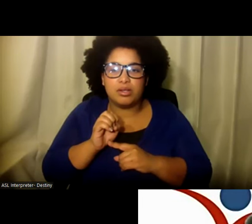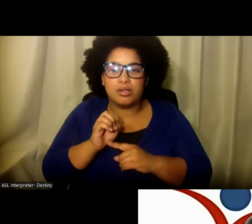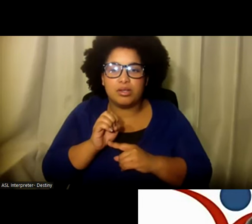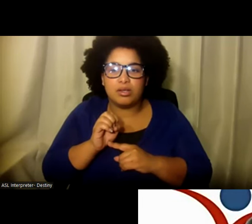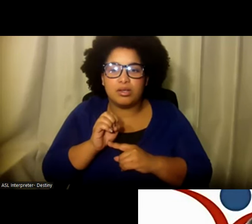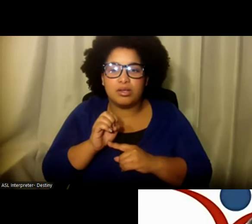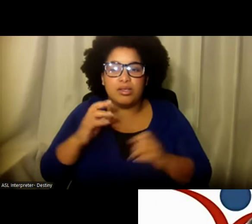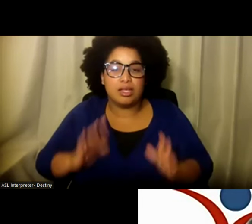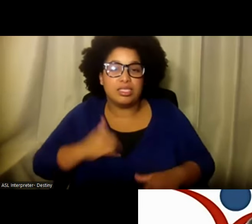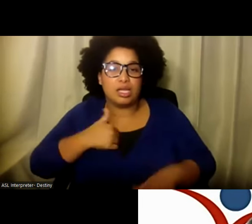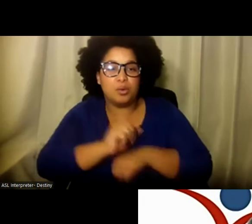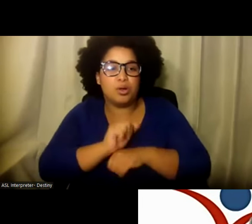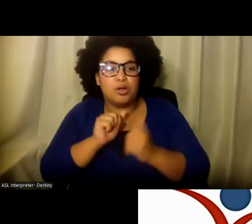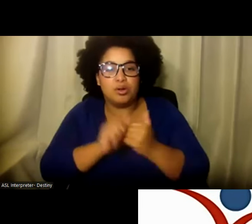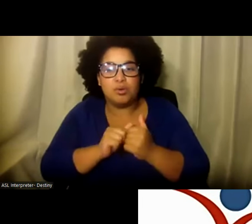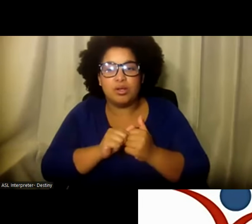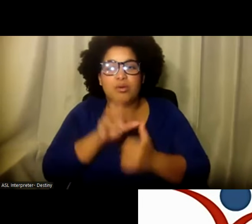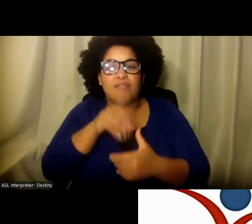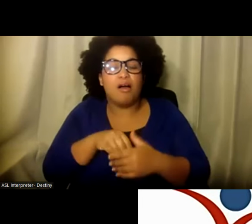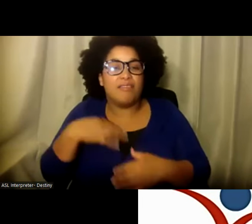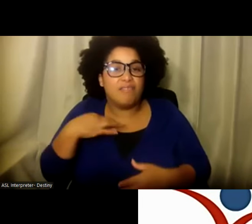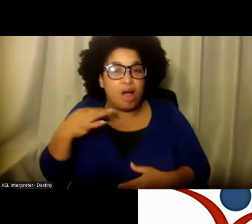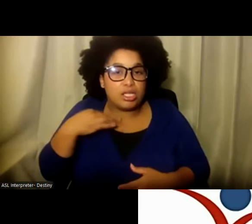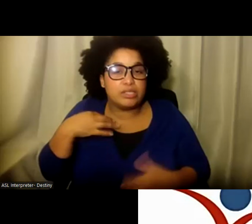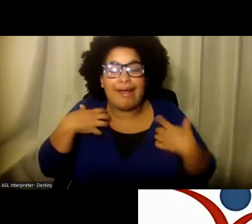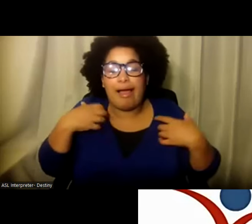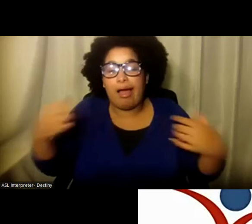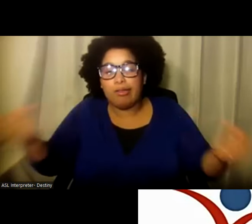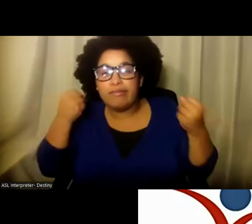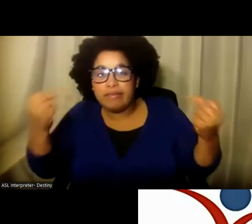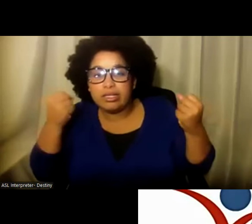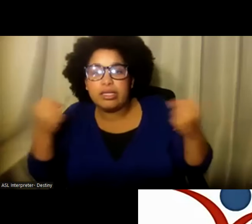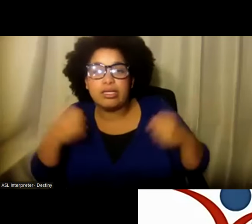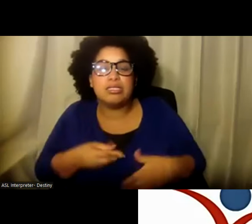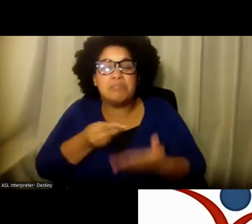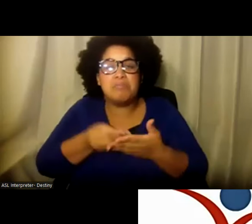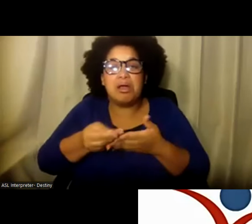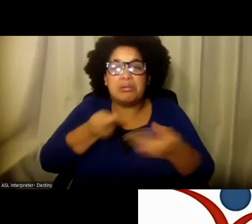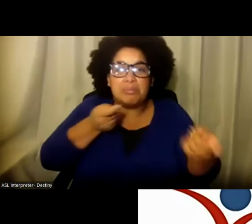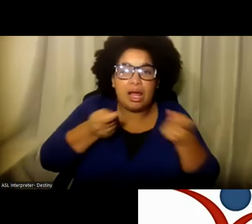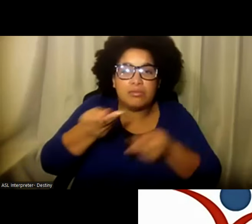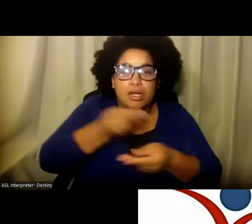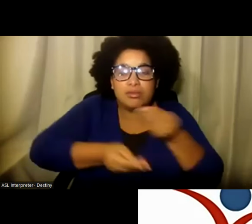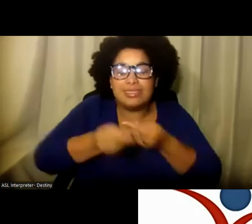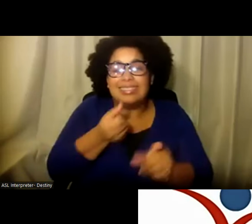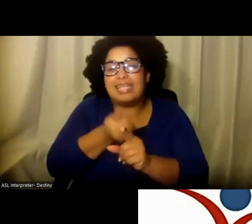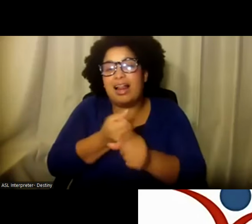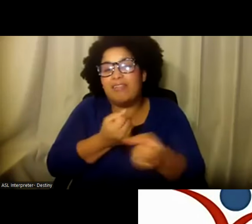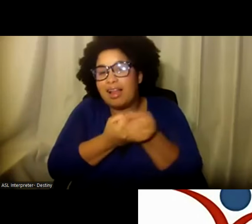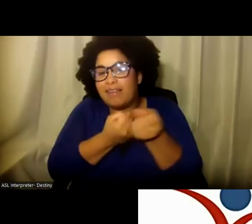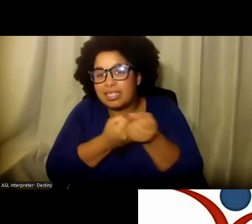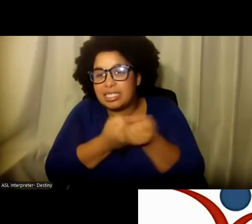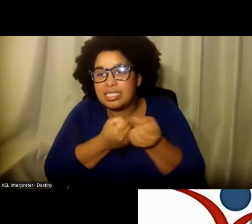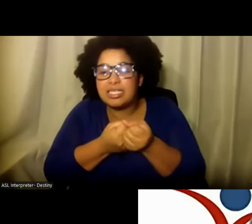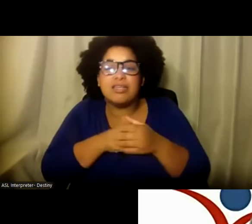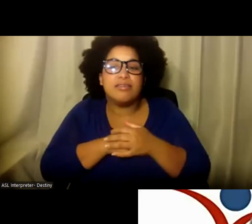clients that I work with, we do volunteering, health and fitness, and money management, self-advocacy.